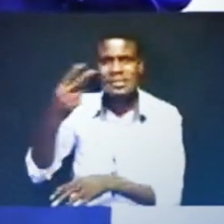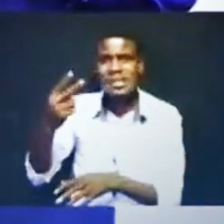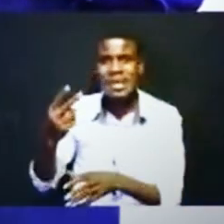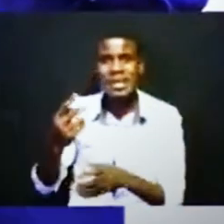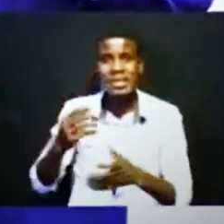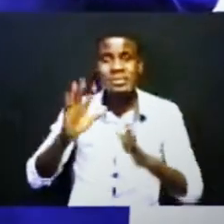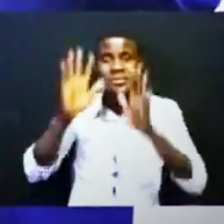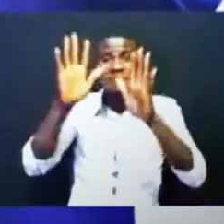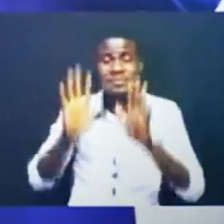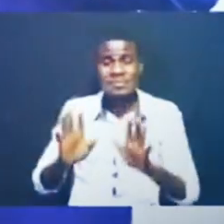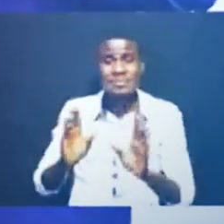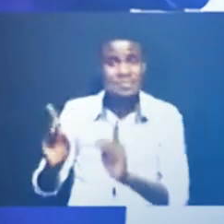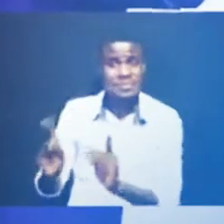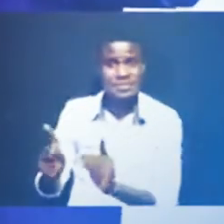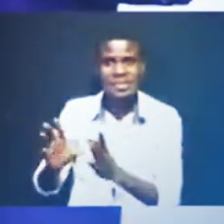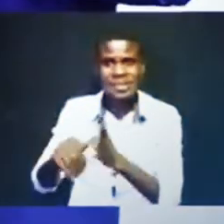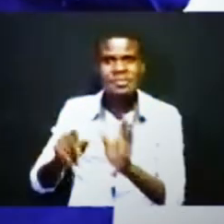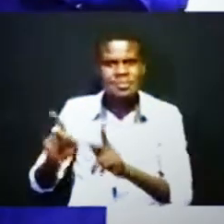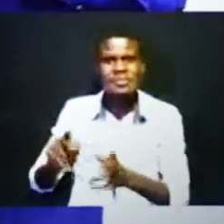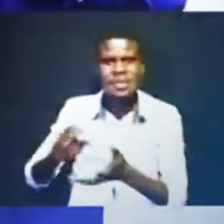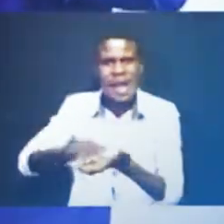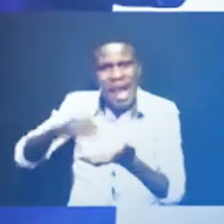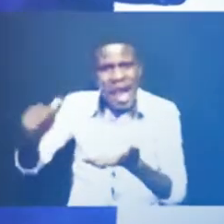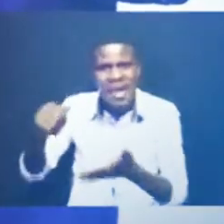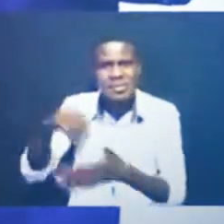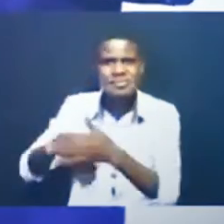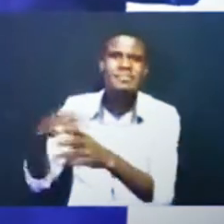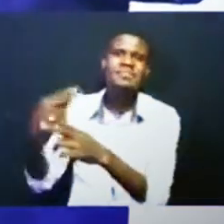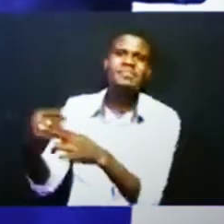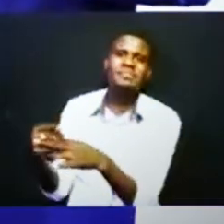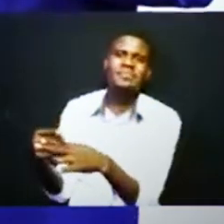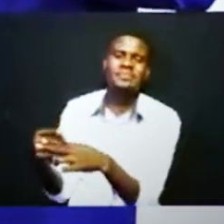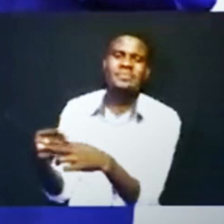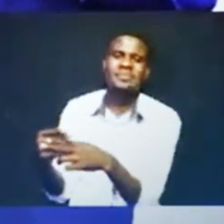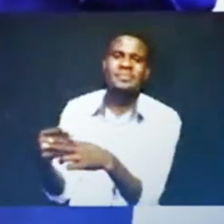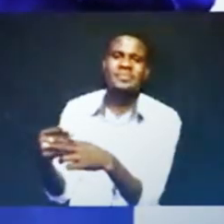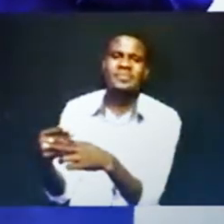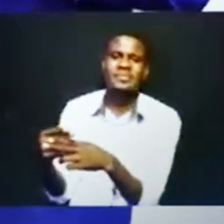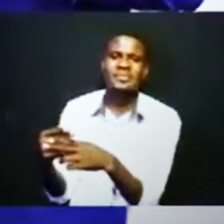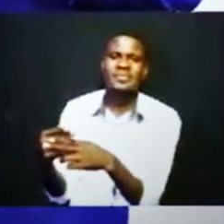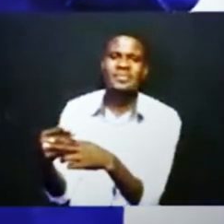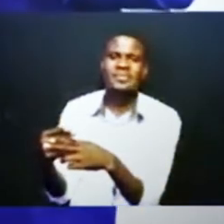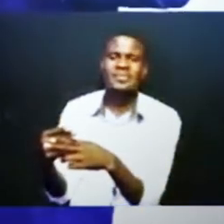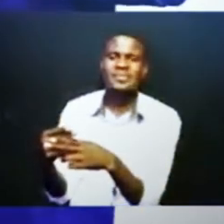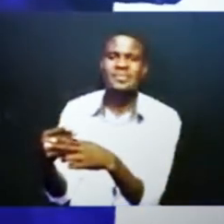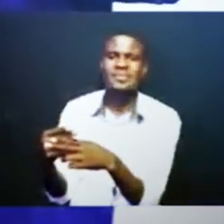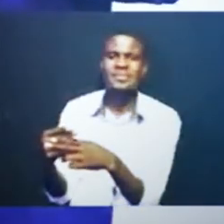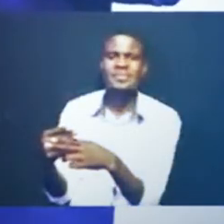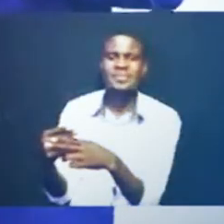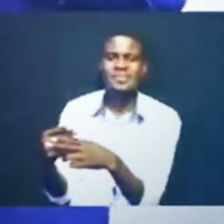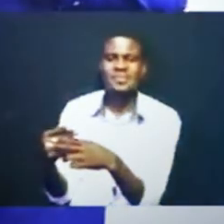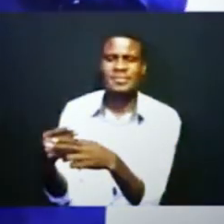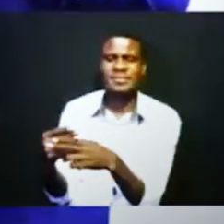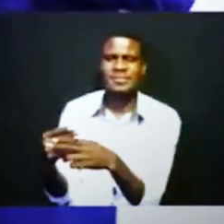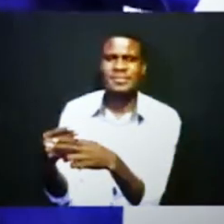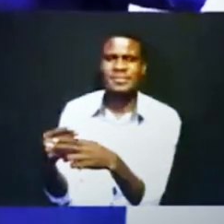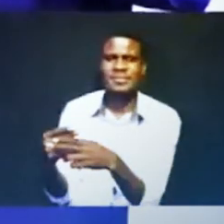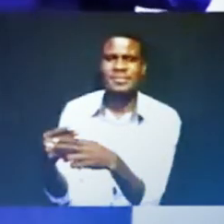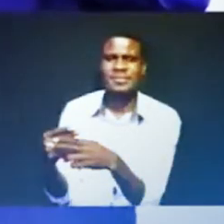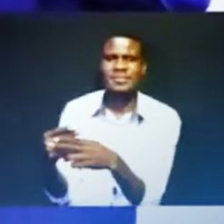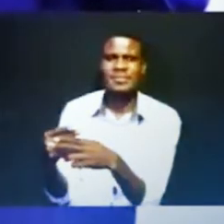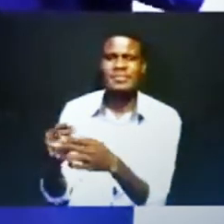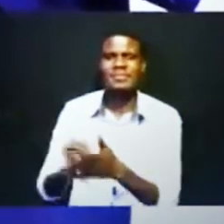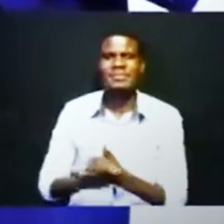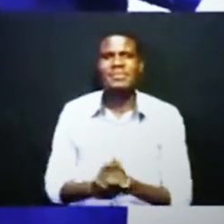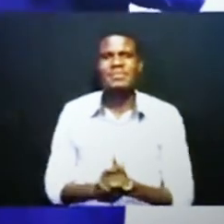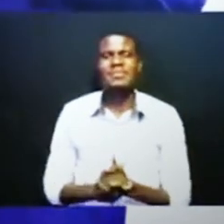and believed in his name. And so owo Jerusalem twam afahye no ase no nipa bebre hunu ne senkyere ne a